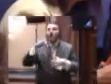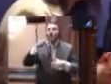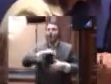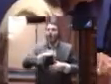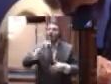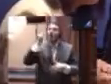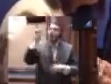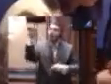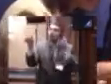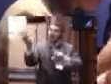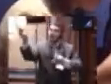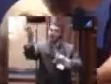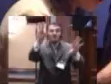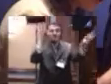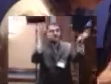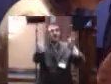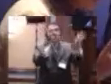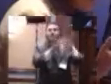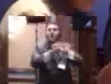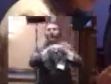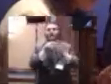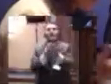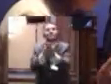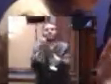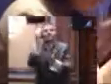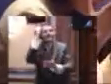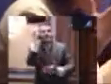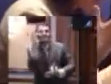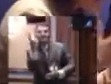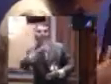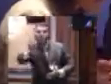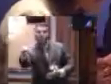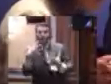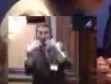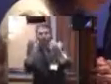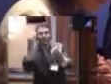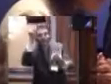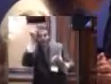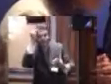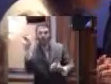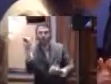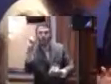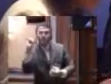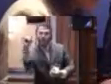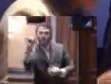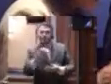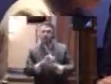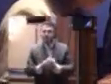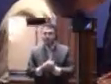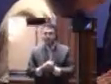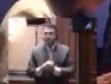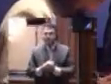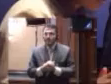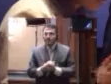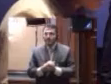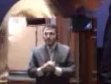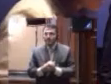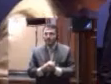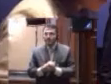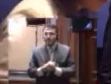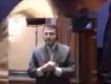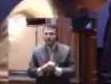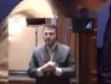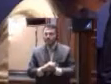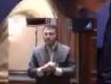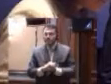Assembly and the Senate and beyond, had in it, as I said, this management body. It also set